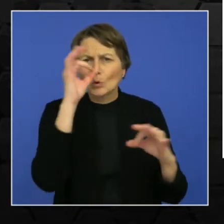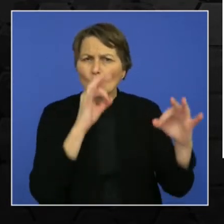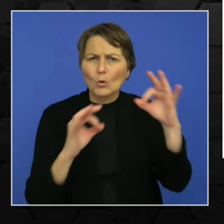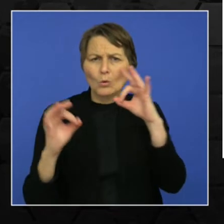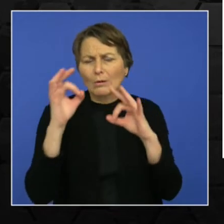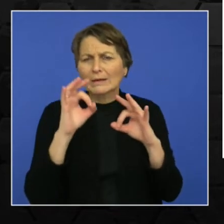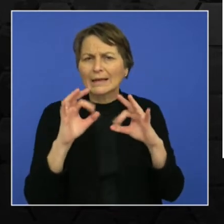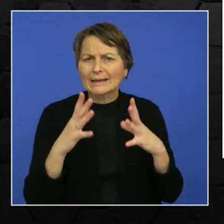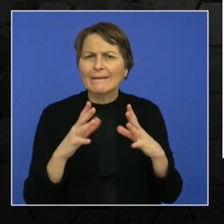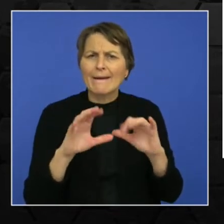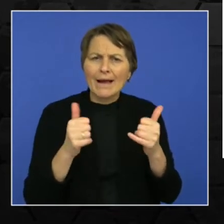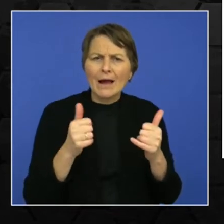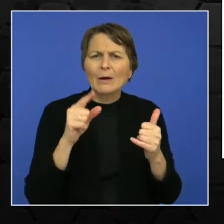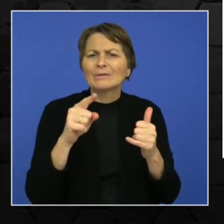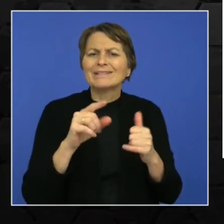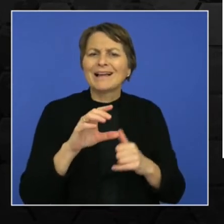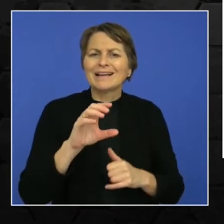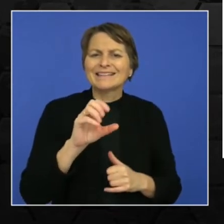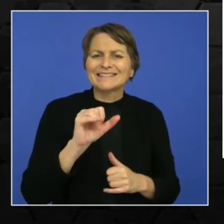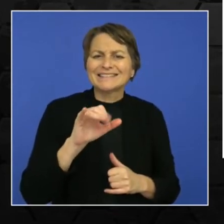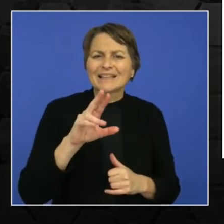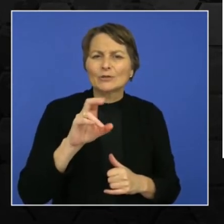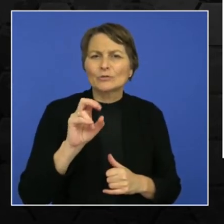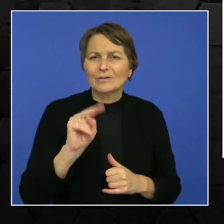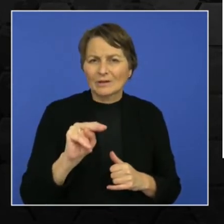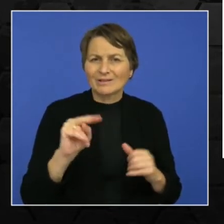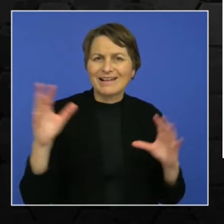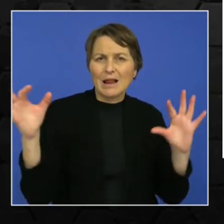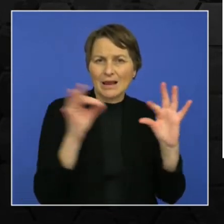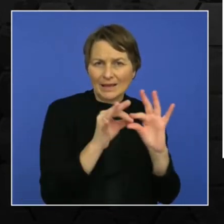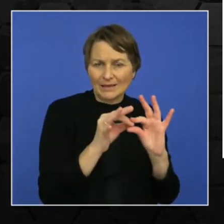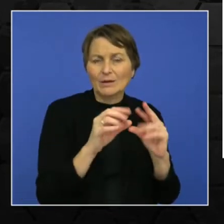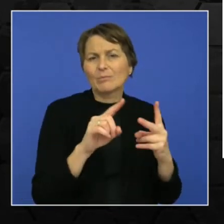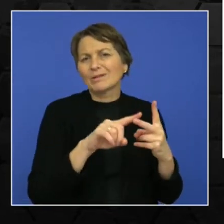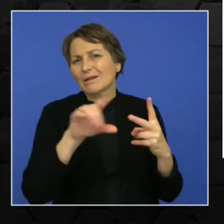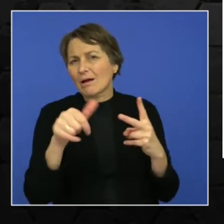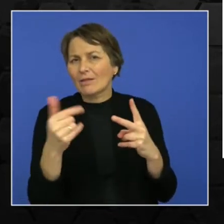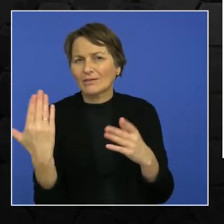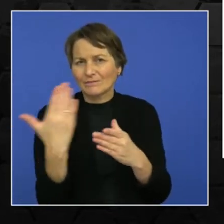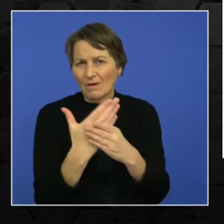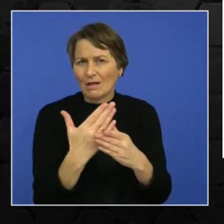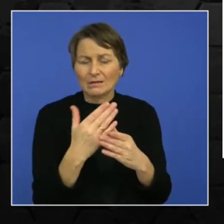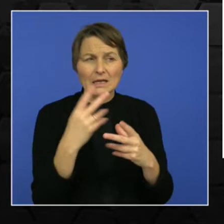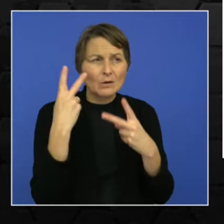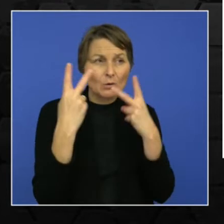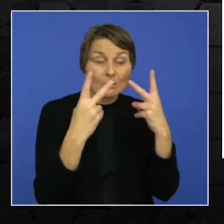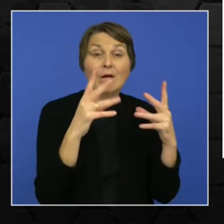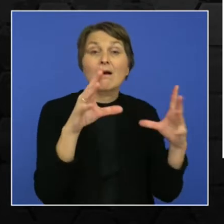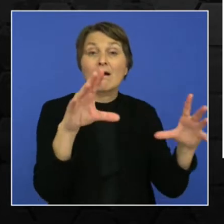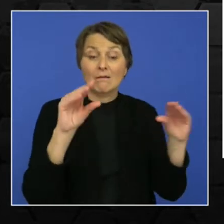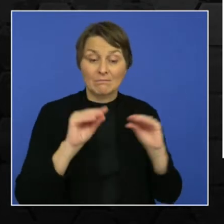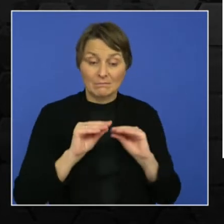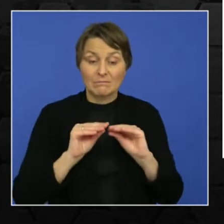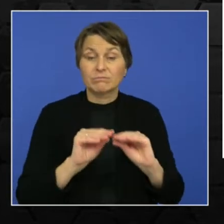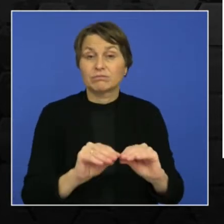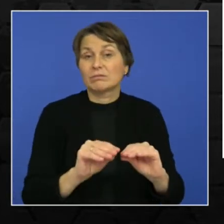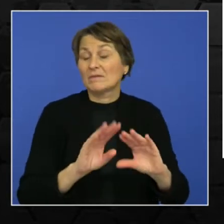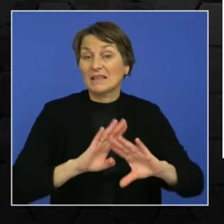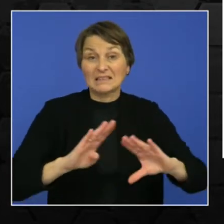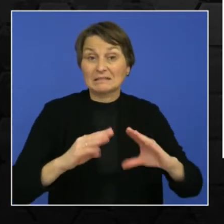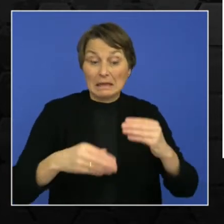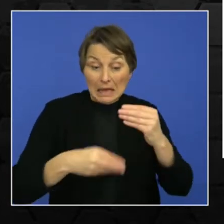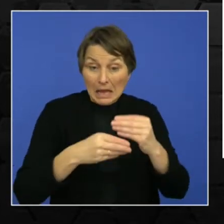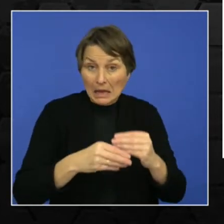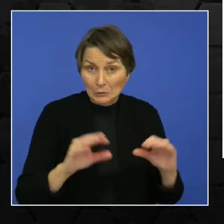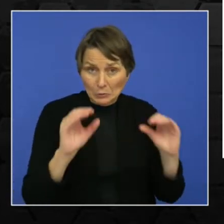CDN file, CDN link for p5.js and CDN link for tfjs you will got easily. Cool. And you need to add body kind of thing, anything, because it's very basic stuff.